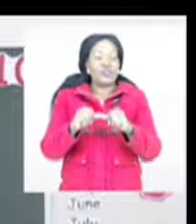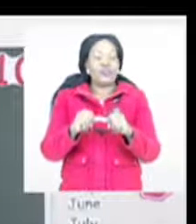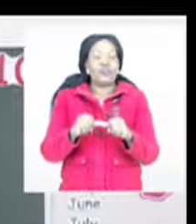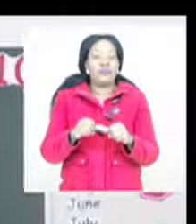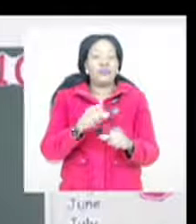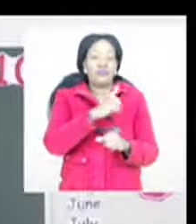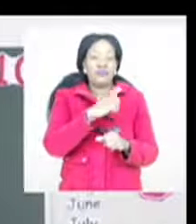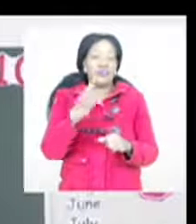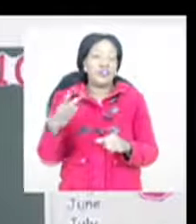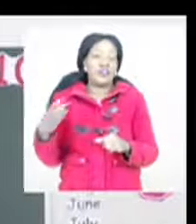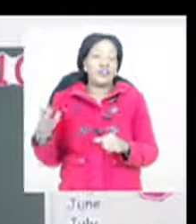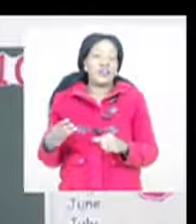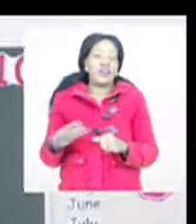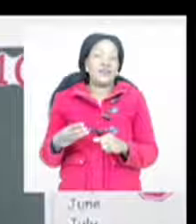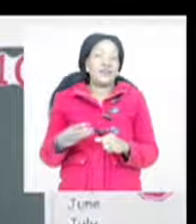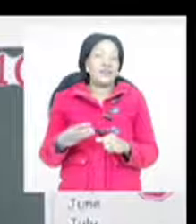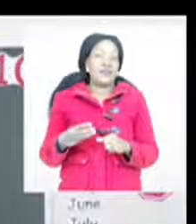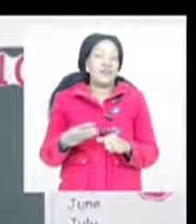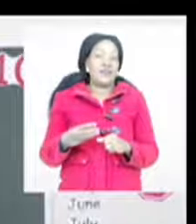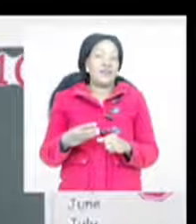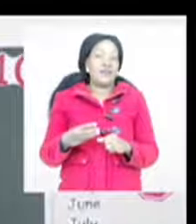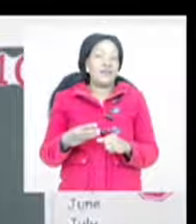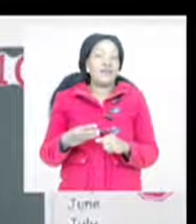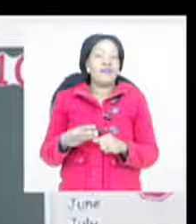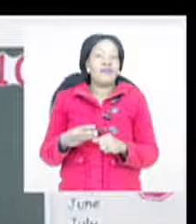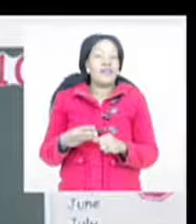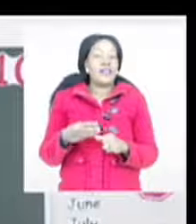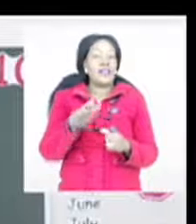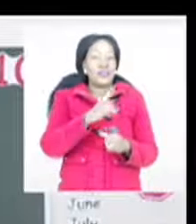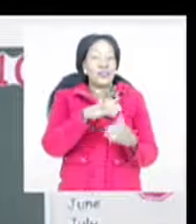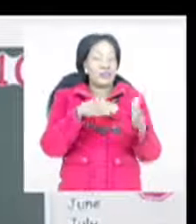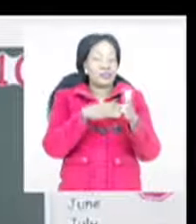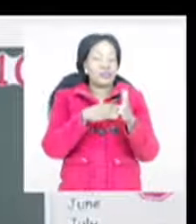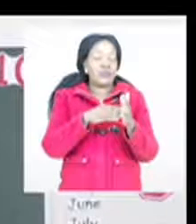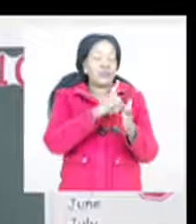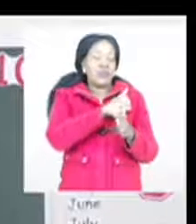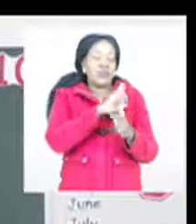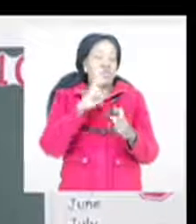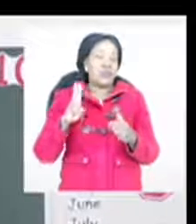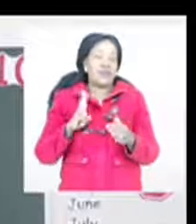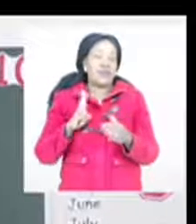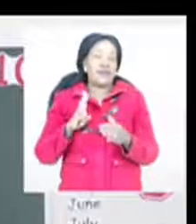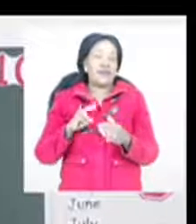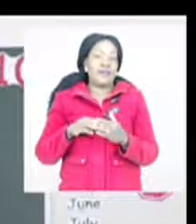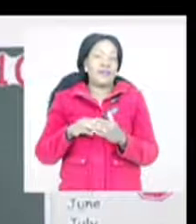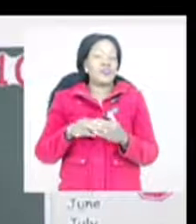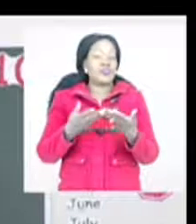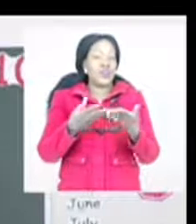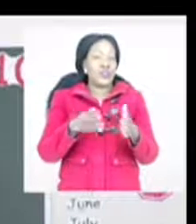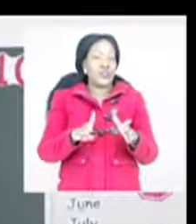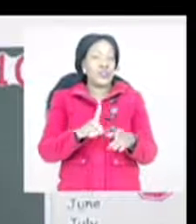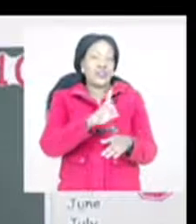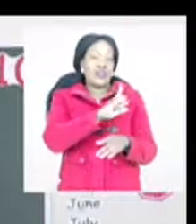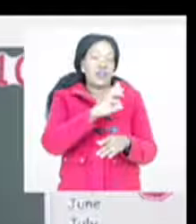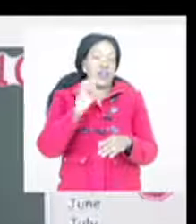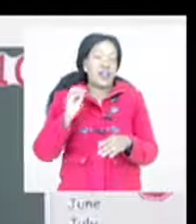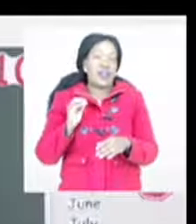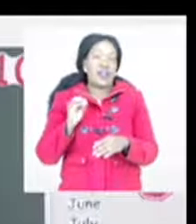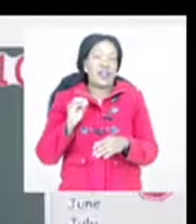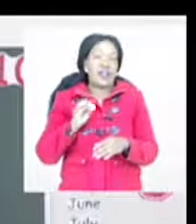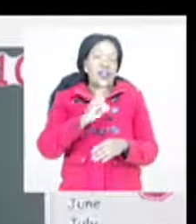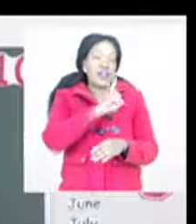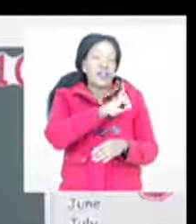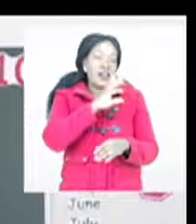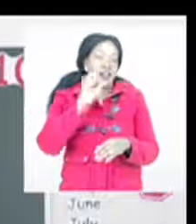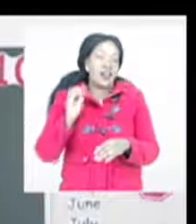count on to 12. Okay, let's stop at 12. Counting from 10 to 12.